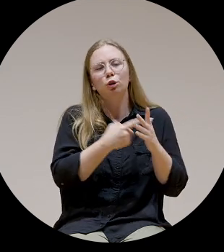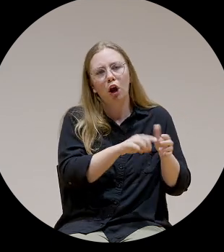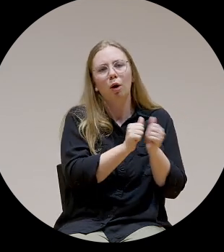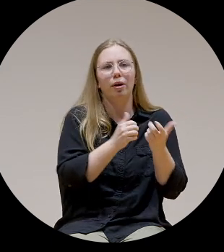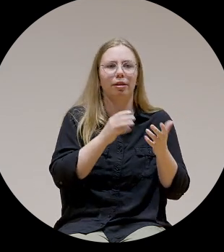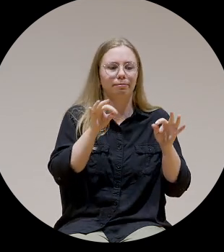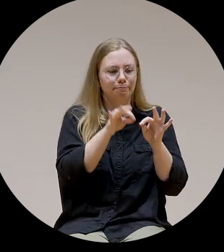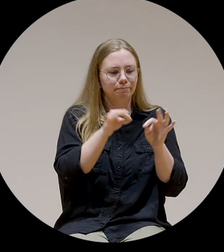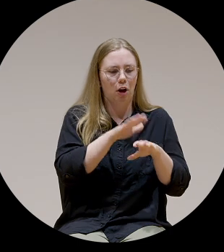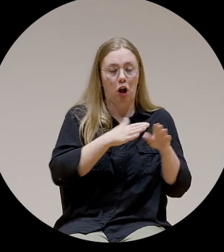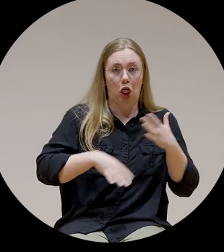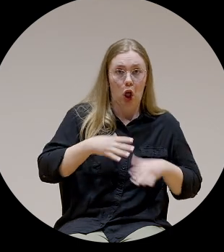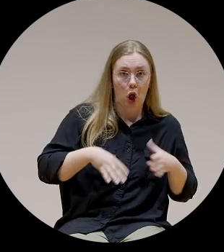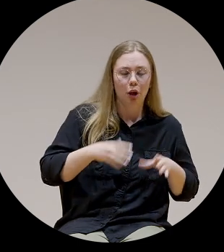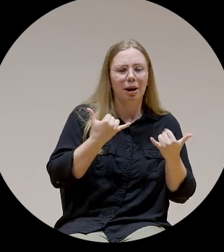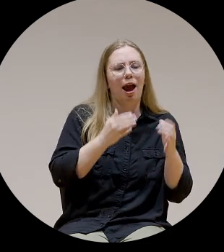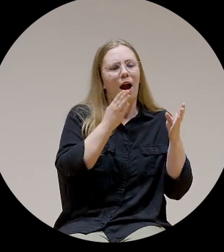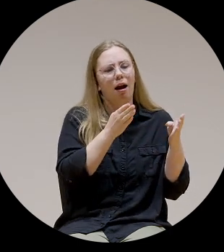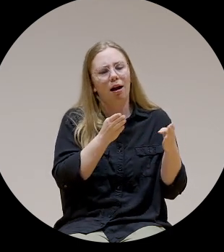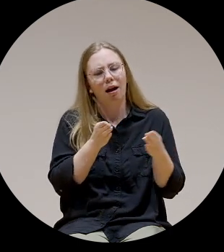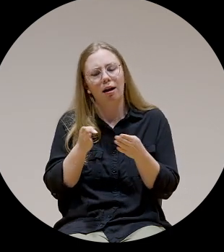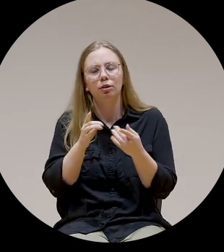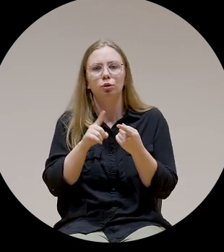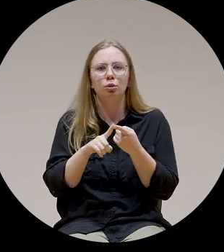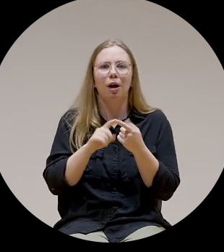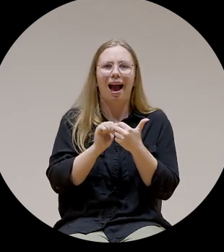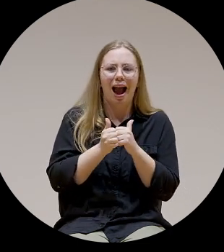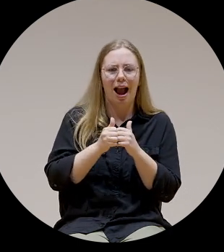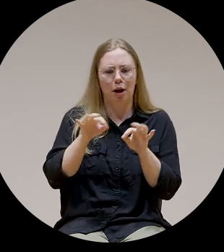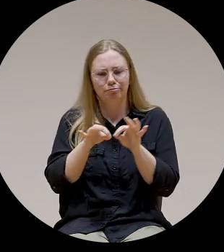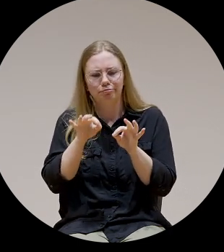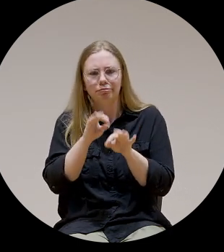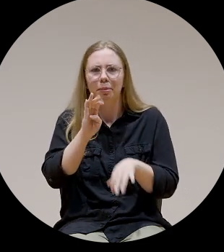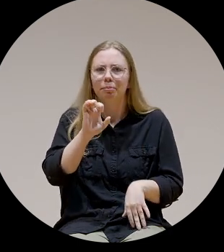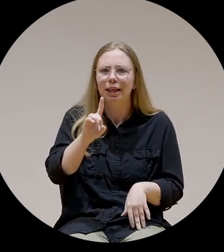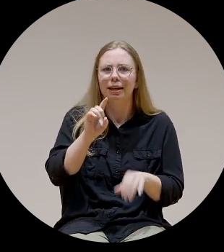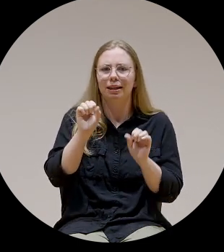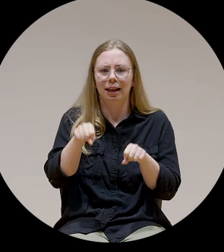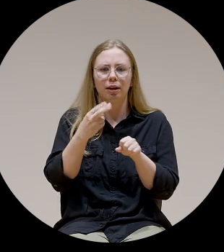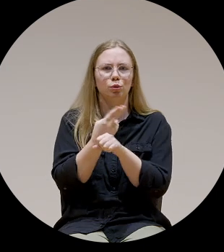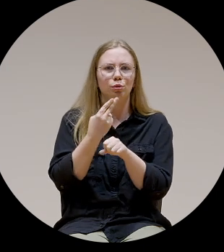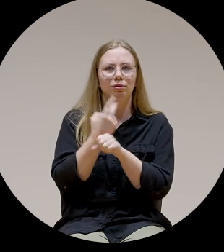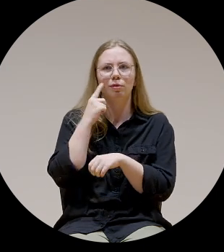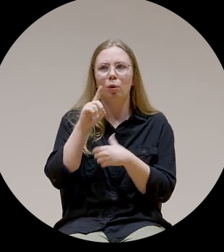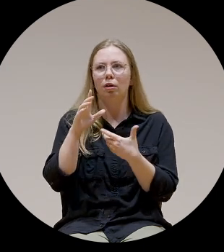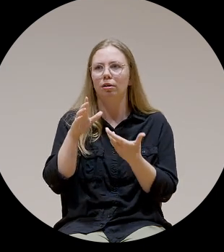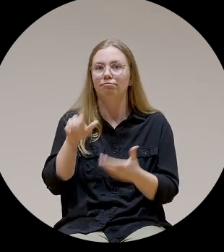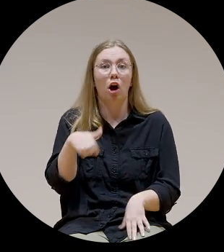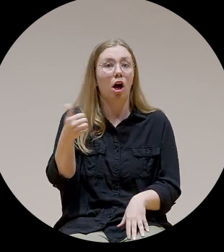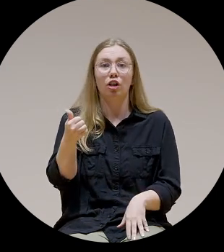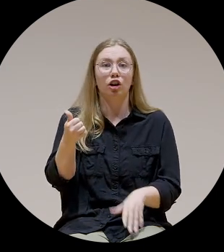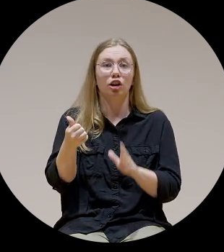regalia beadworker and start looking into the ways that beadwork can be used in